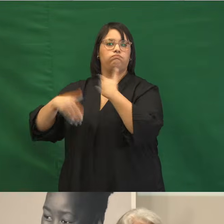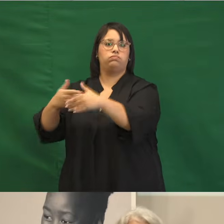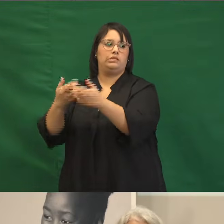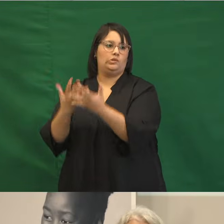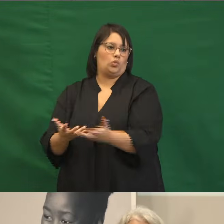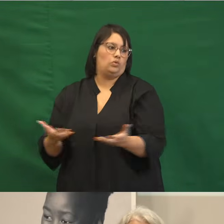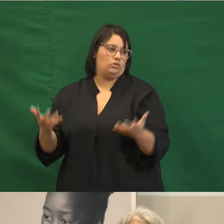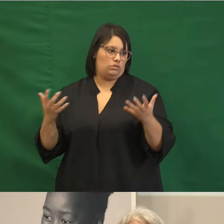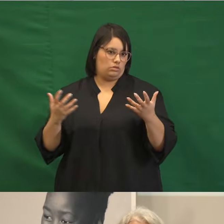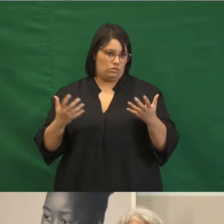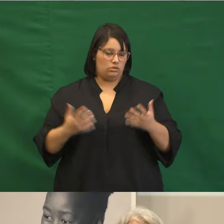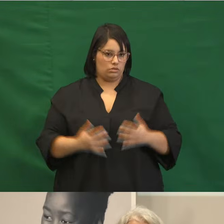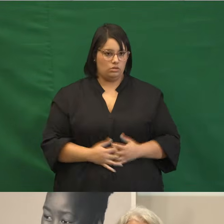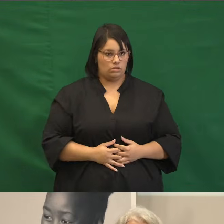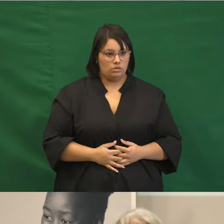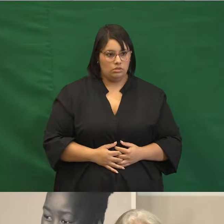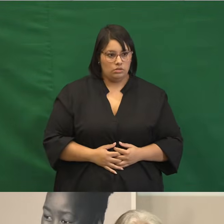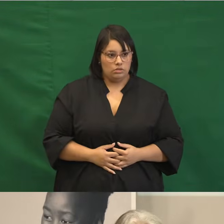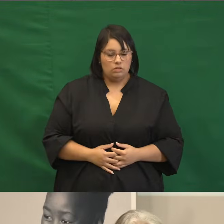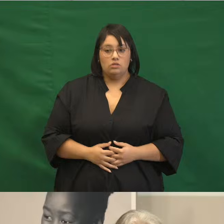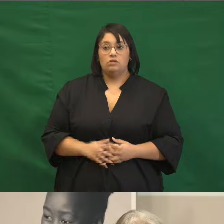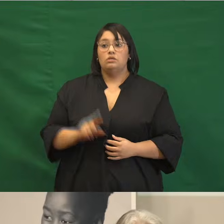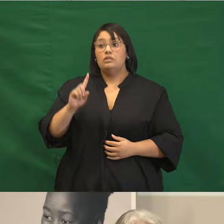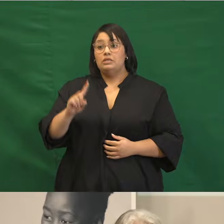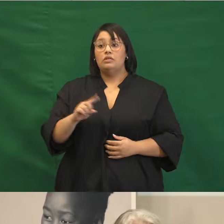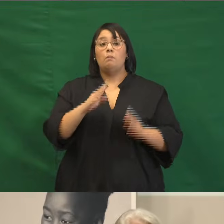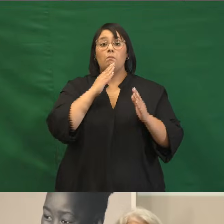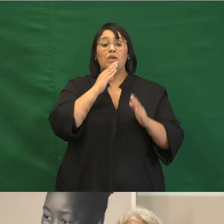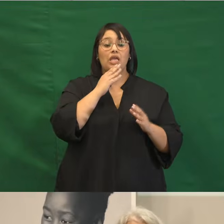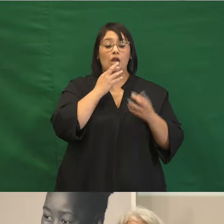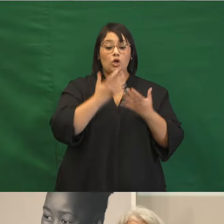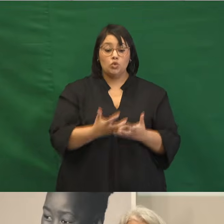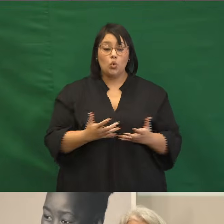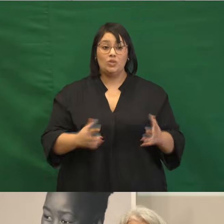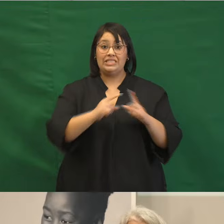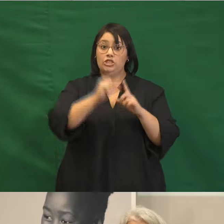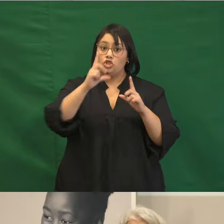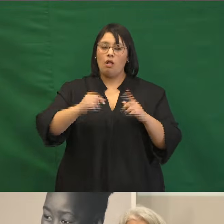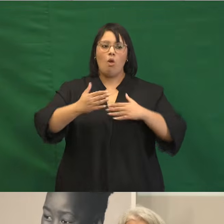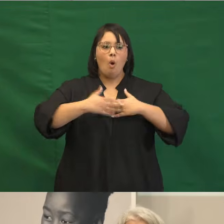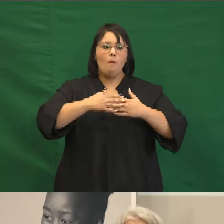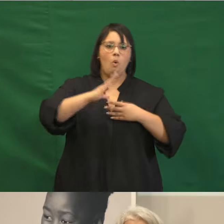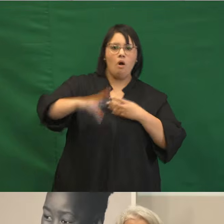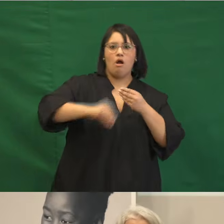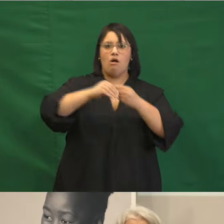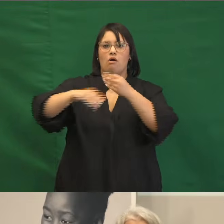So we want to expand digital resources and obviously